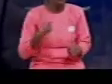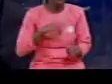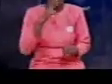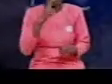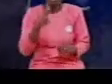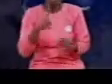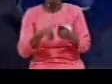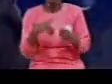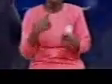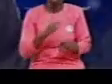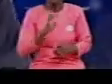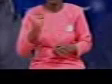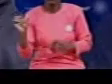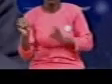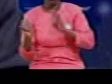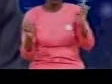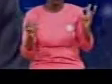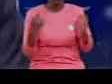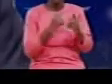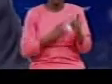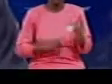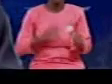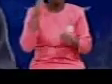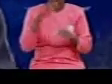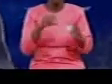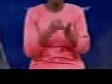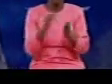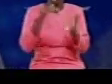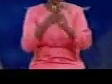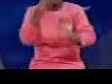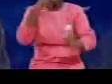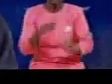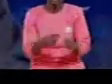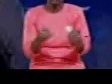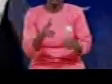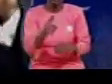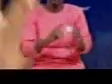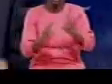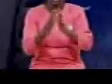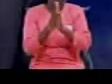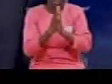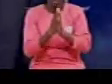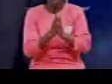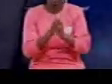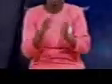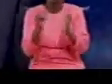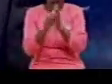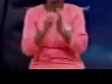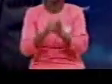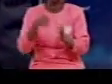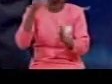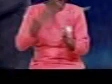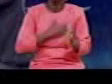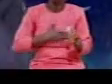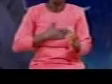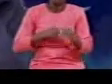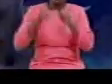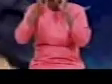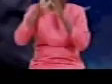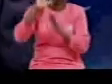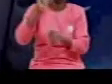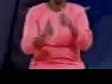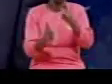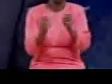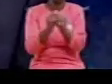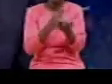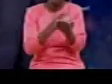will do it in Jesus' name. Let's lift up our heart unto the Lord and tell the Lord, oh Lord, bless your people with holiness. Oh Lord,